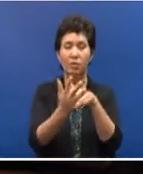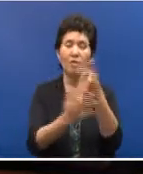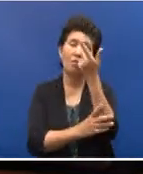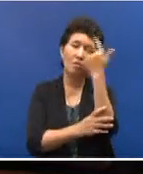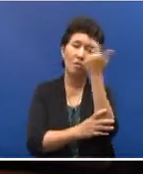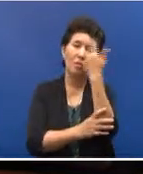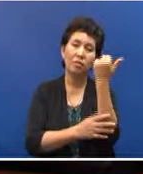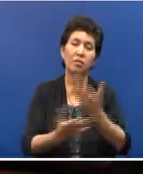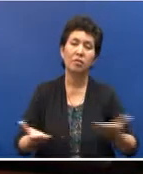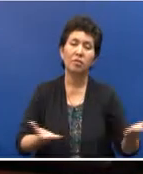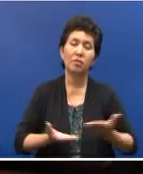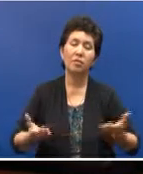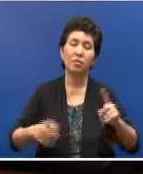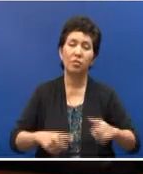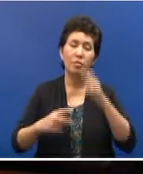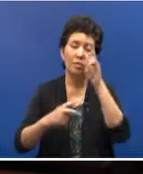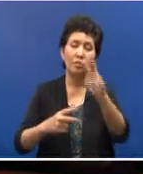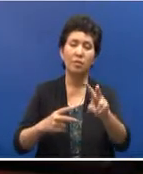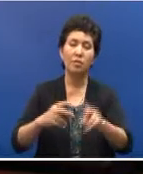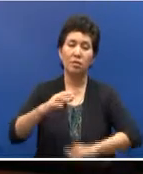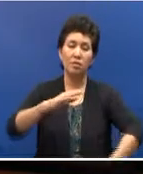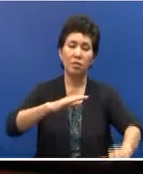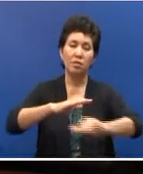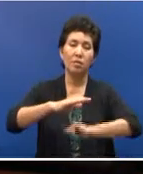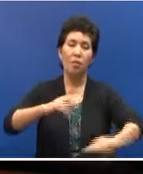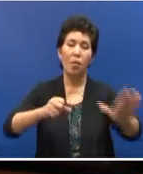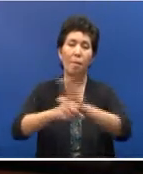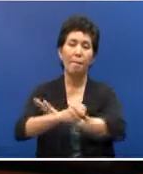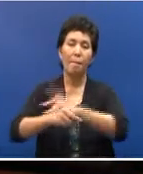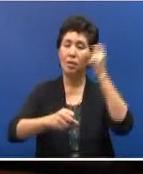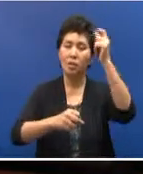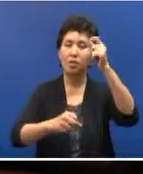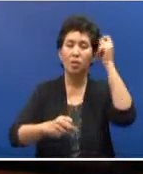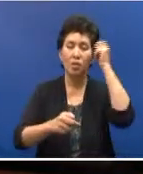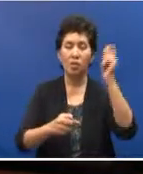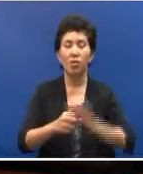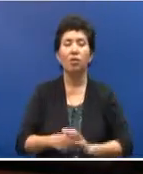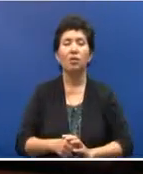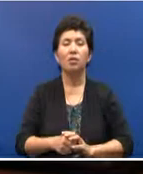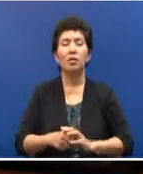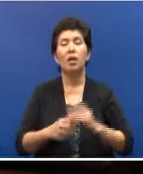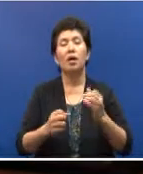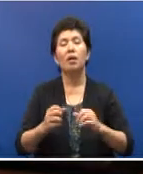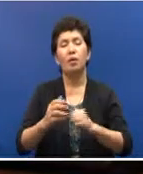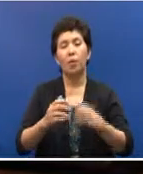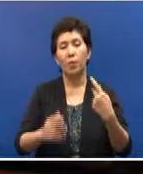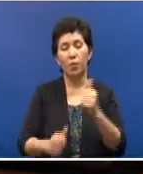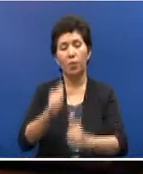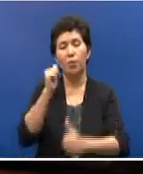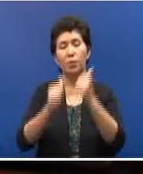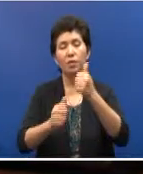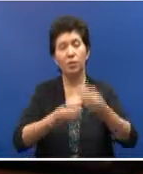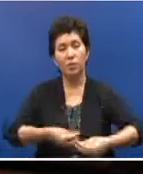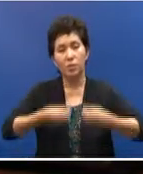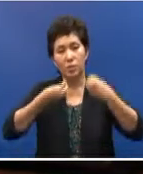here, okay, we are going to see based on the conflict theory, okay, whereby it analyzes the causes which